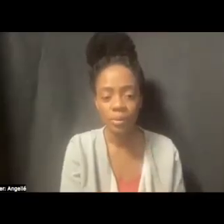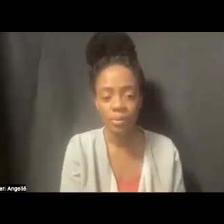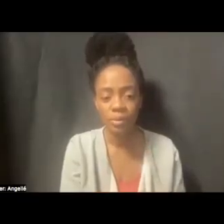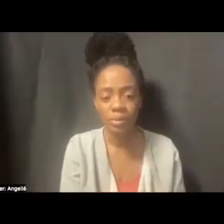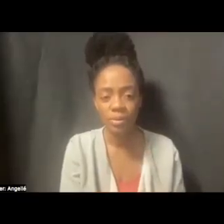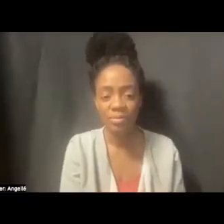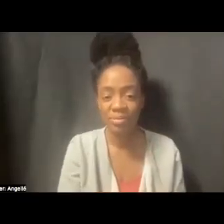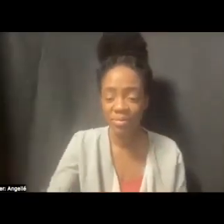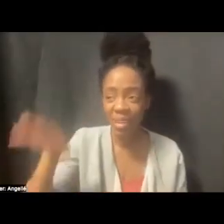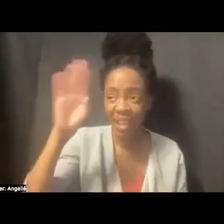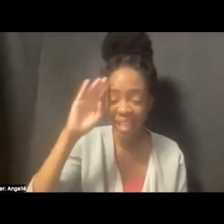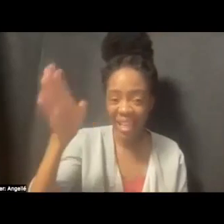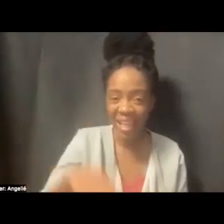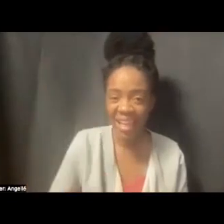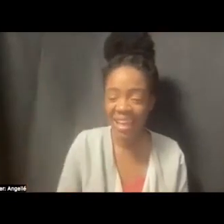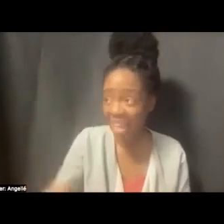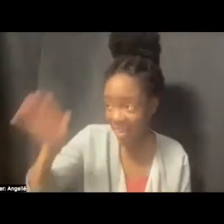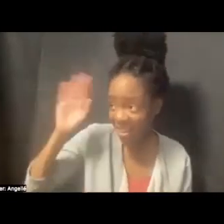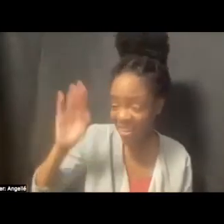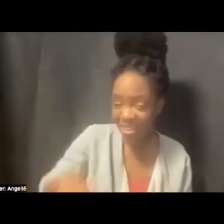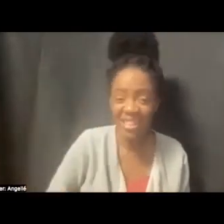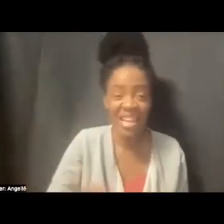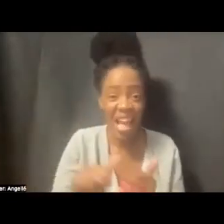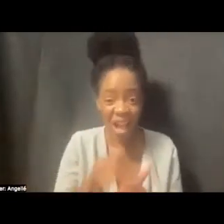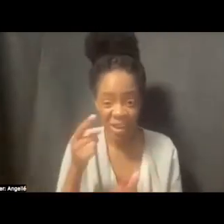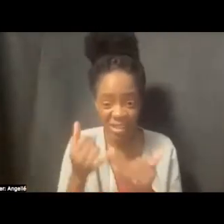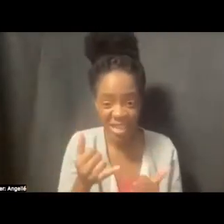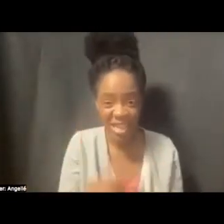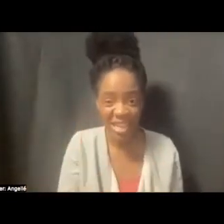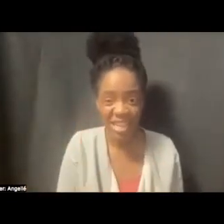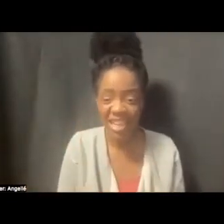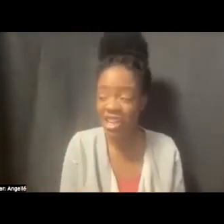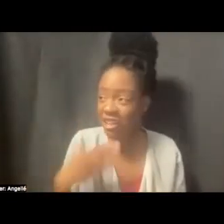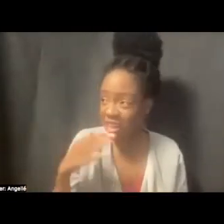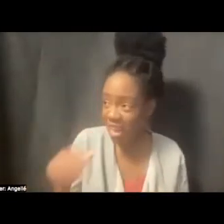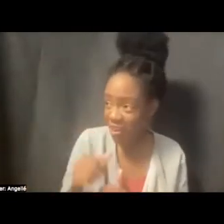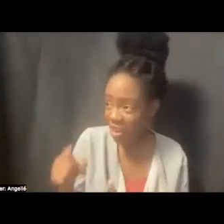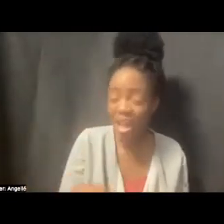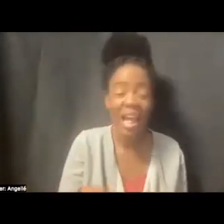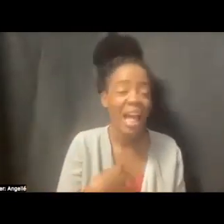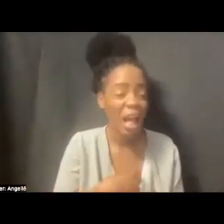Hi. Hello. How are you today? Good, how are you? I'm good.